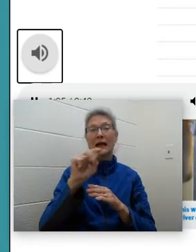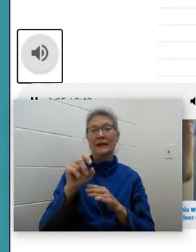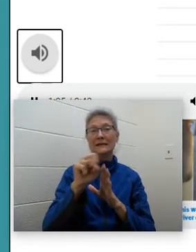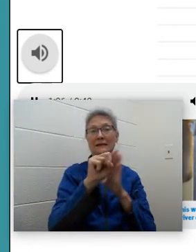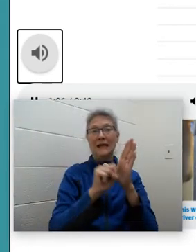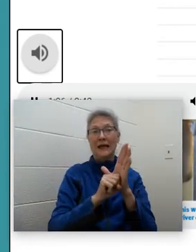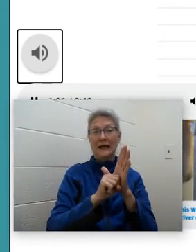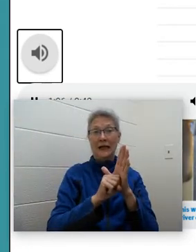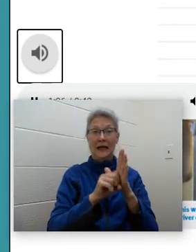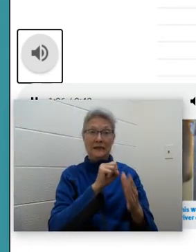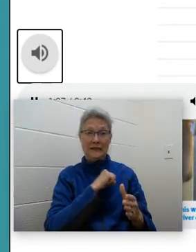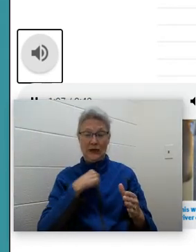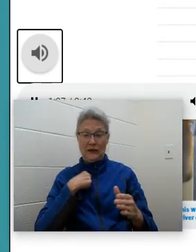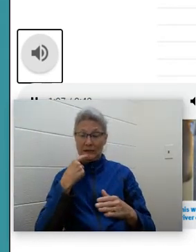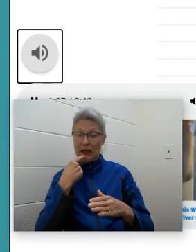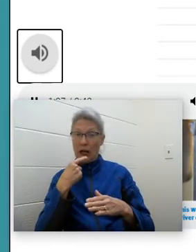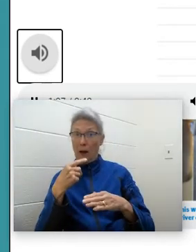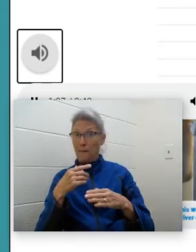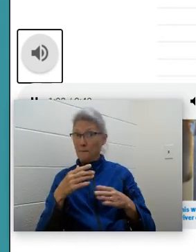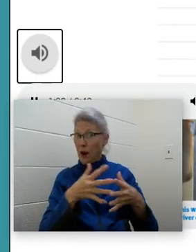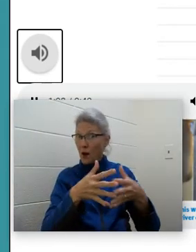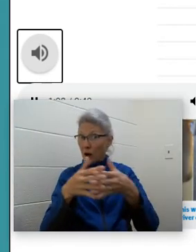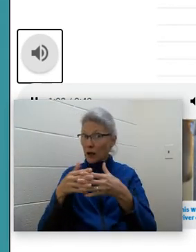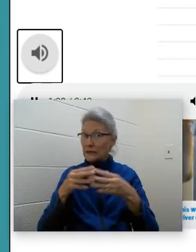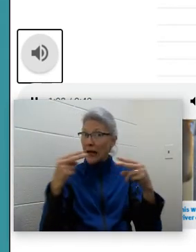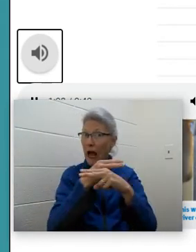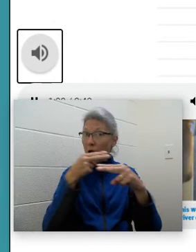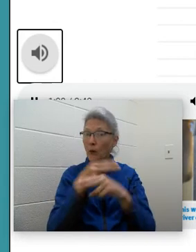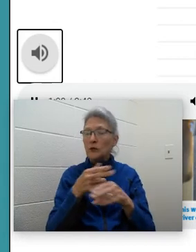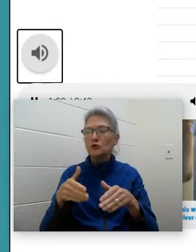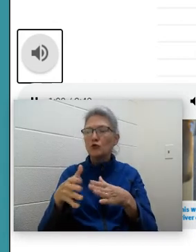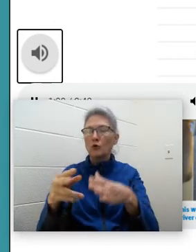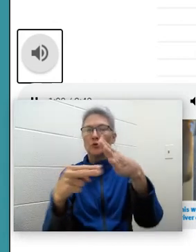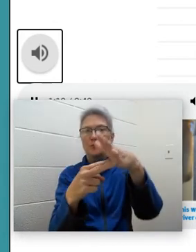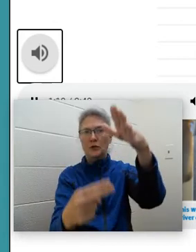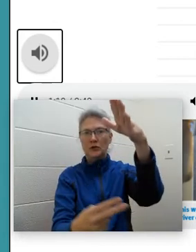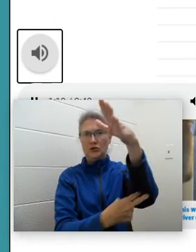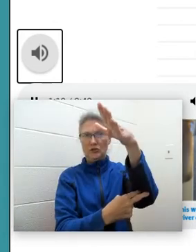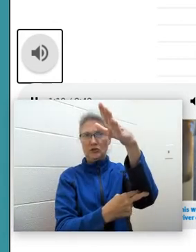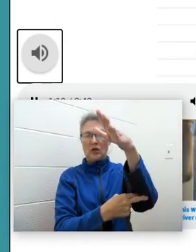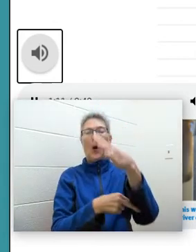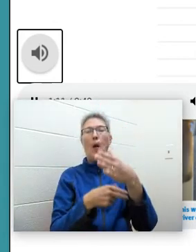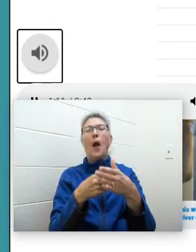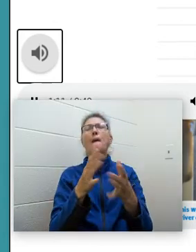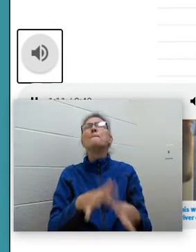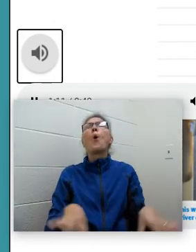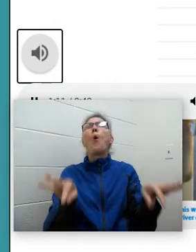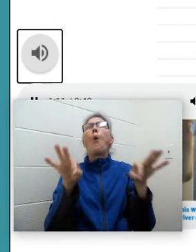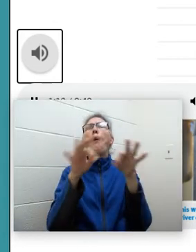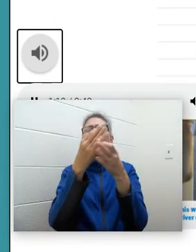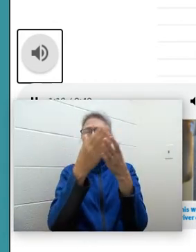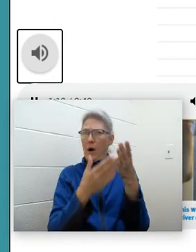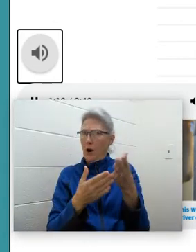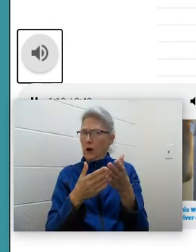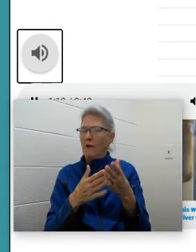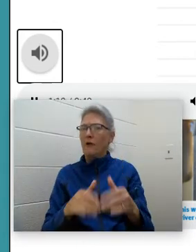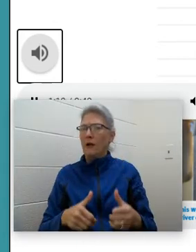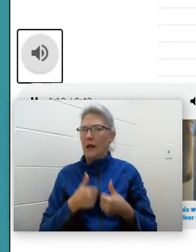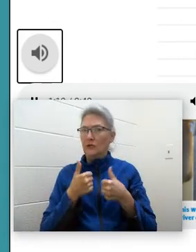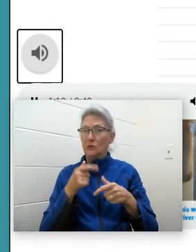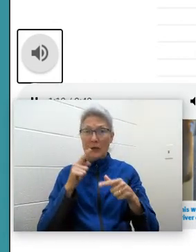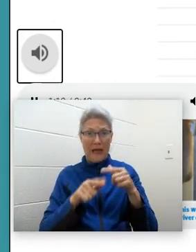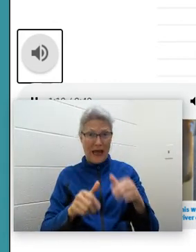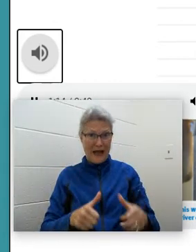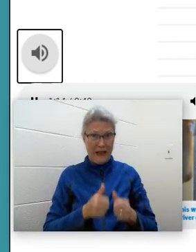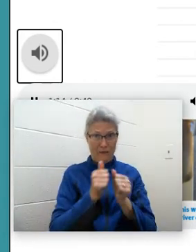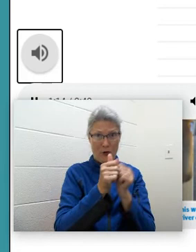roads, bridges are an indispensable part of our lives. They link one end of our nation to the other.